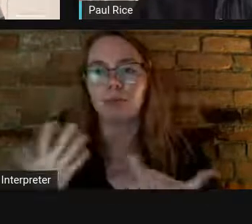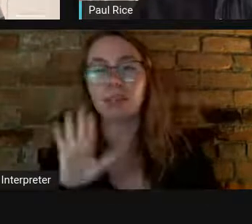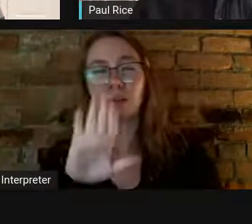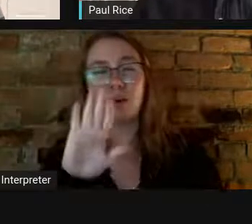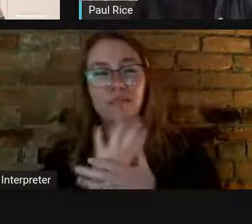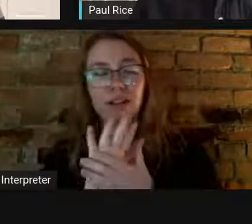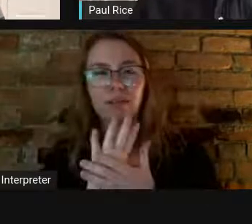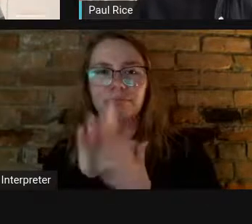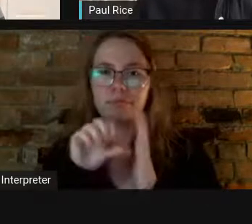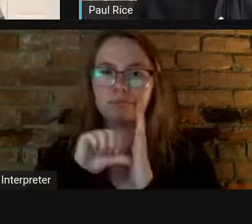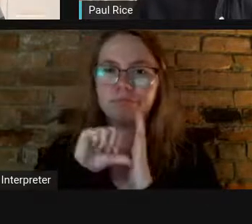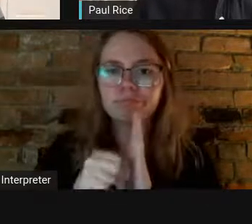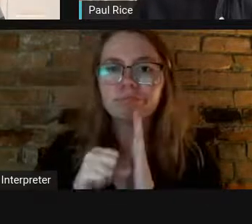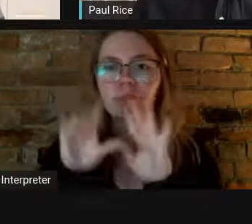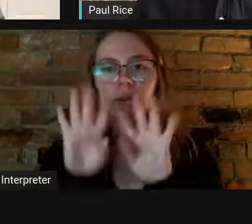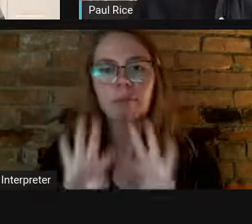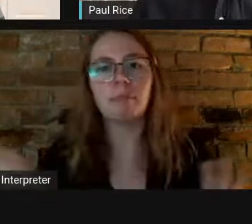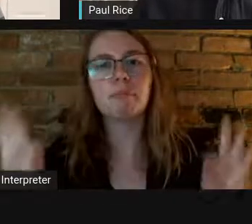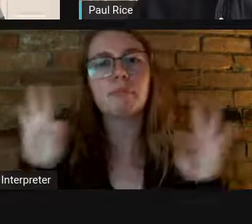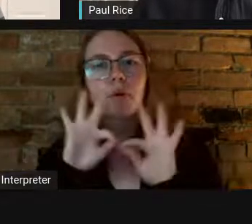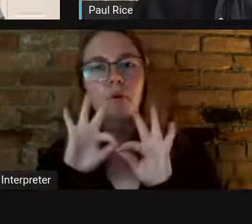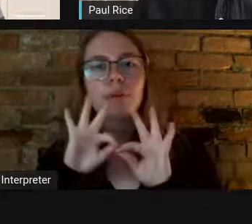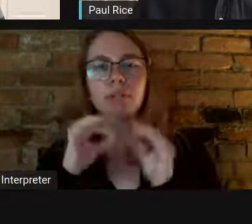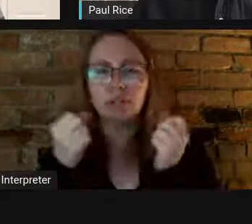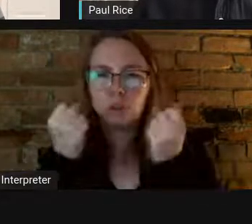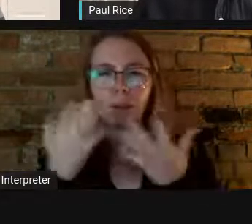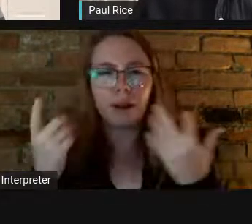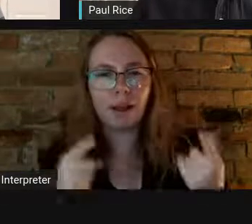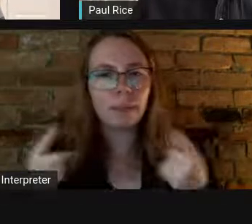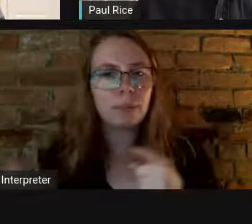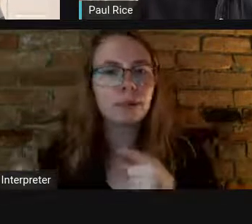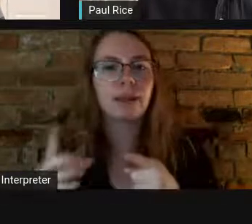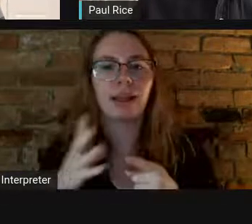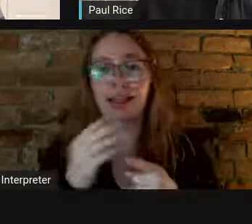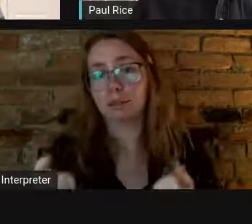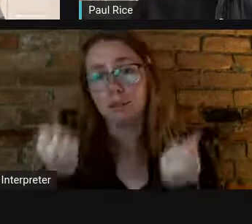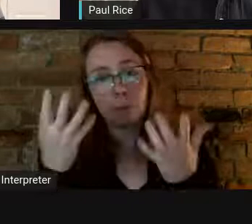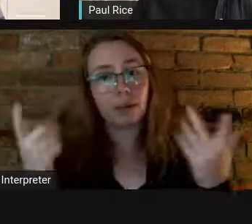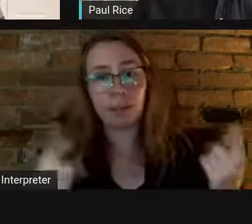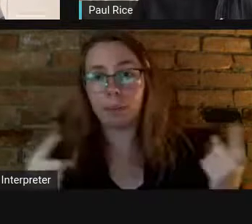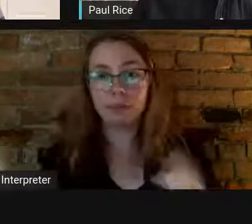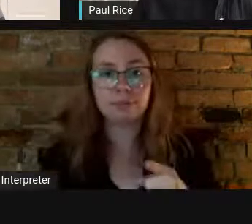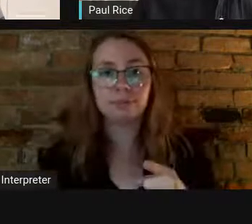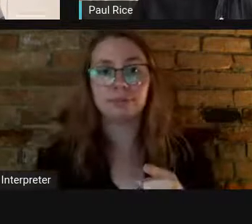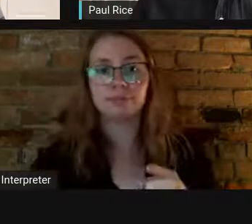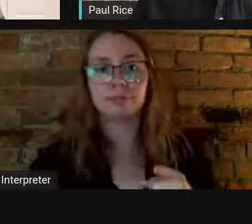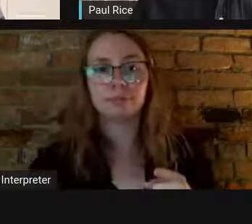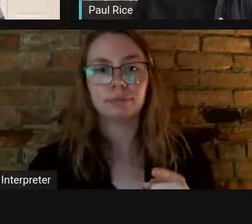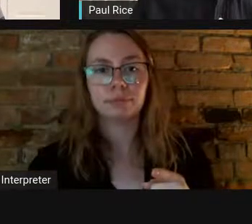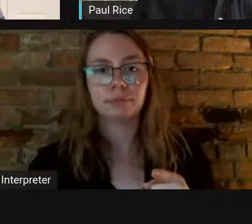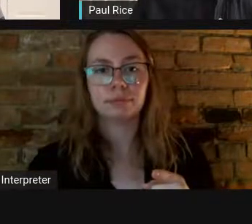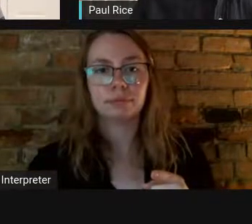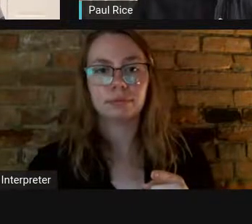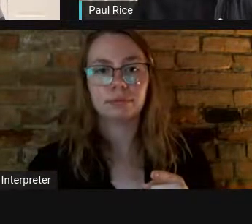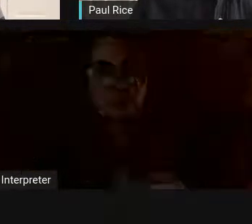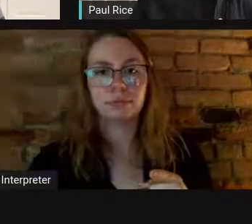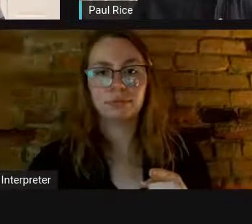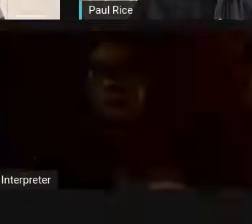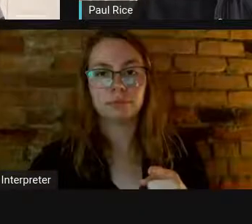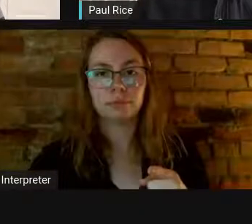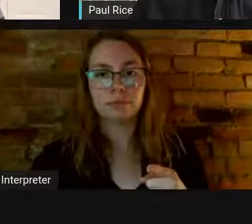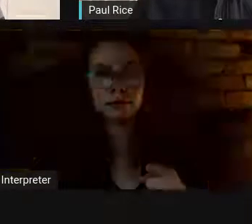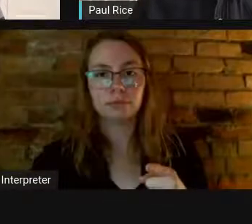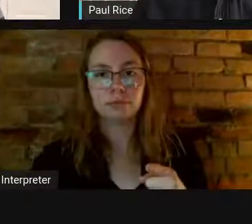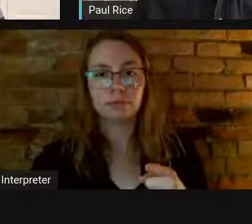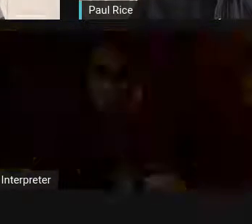focus all these so many things that happened, and there's so many things that happened, and like those activists said,